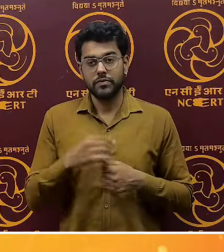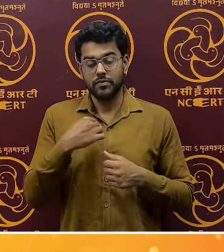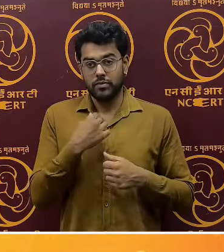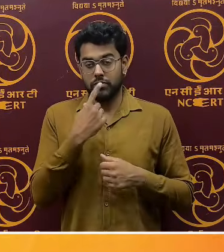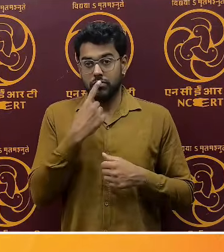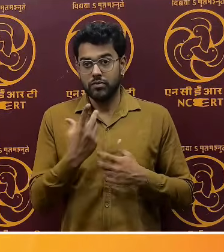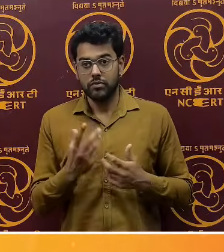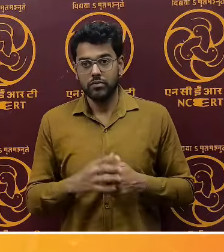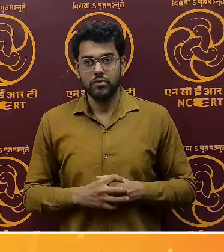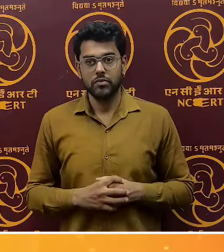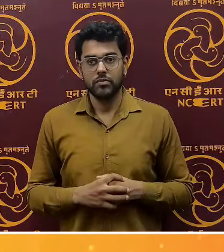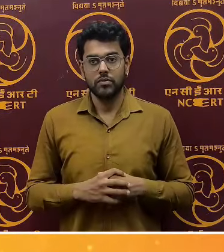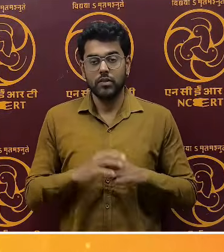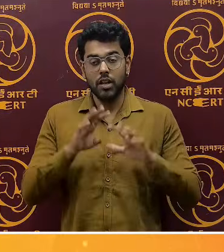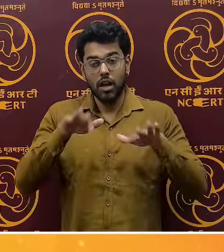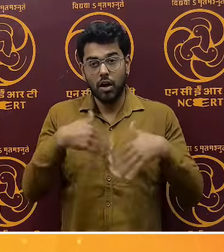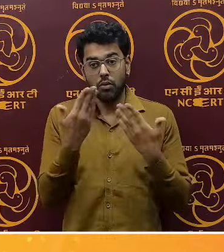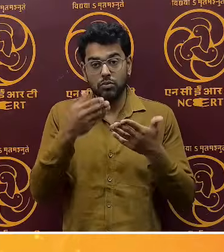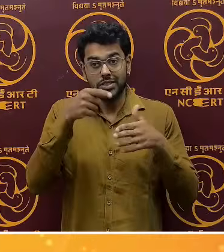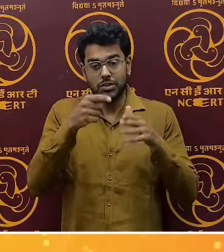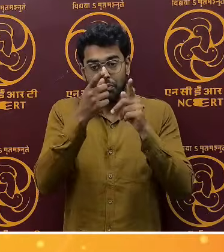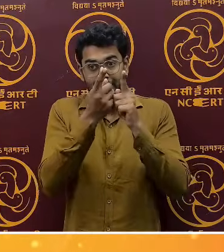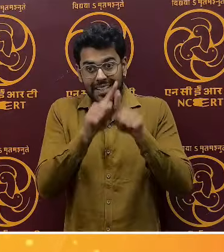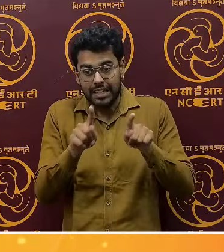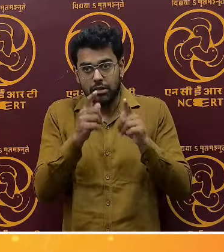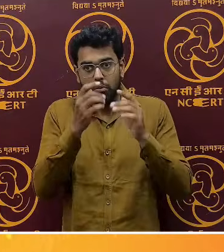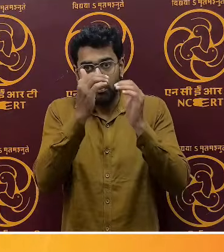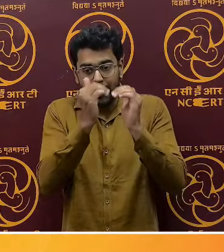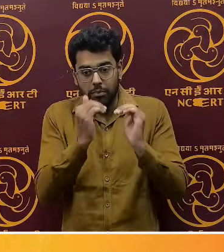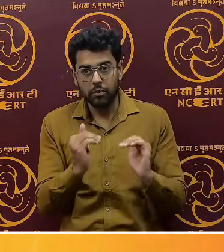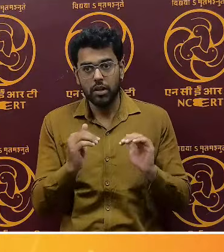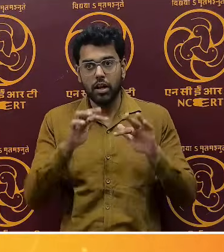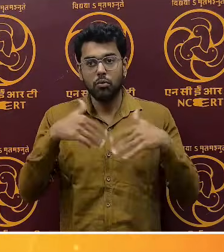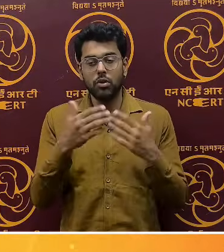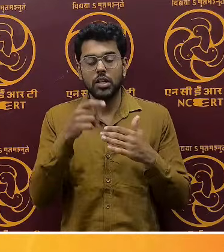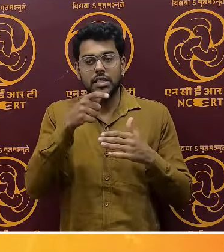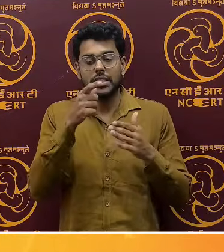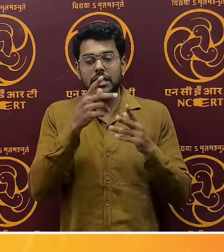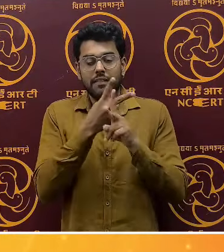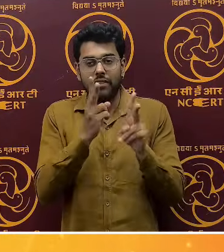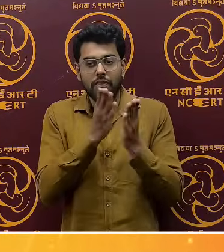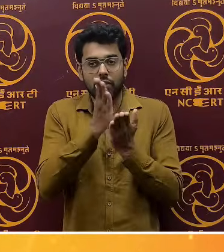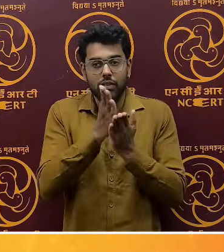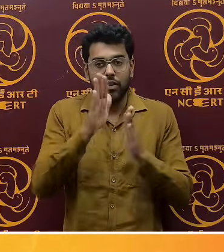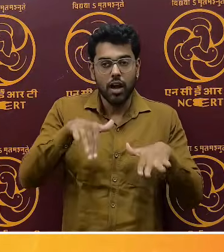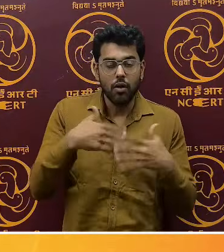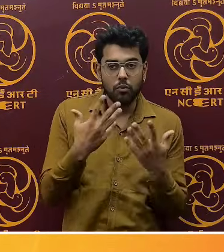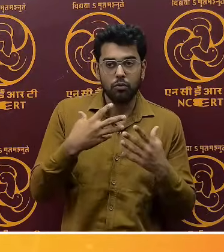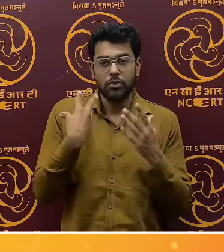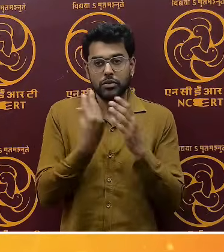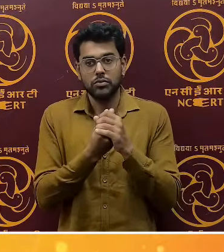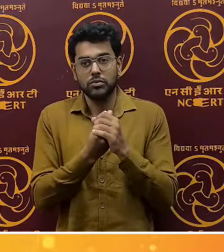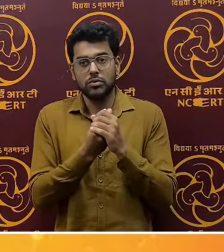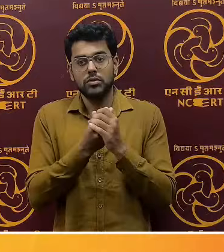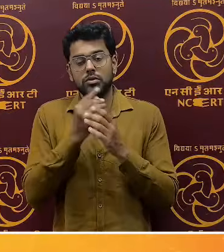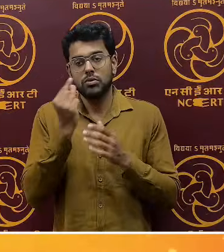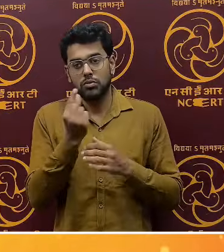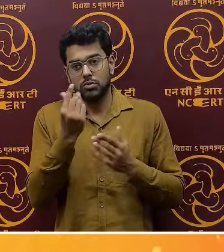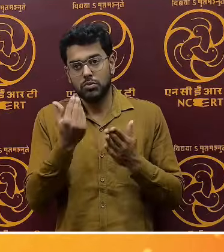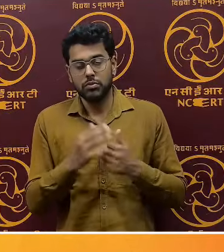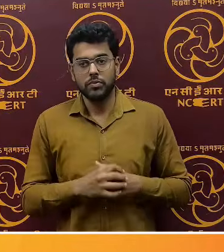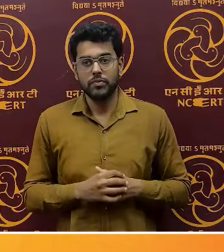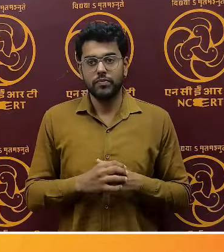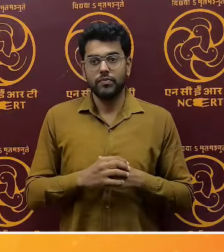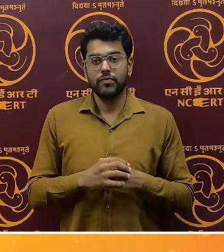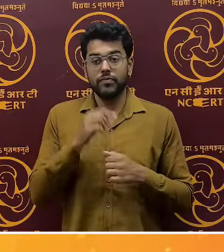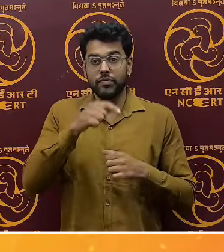say how to factorize this polynomial, and what are the techniques that we can factorize this polynomial,